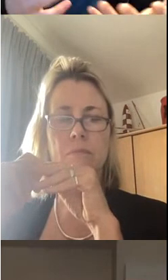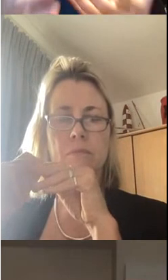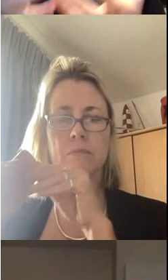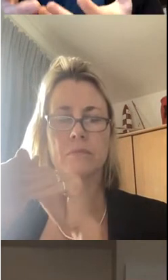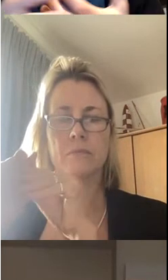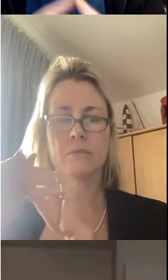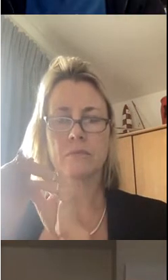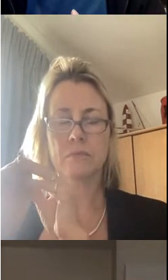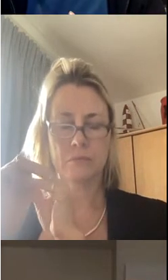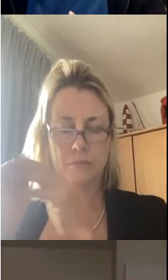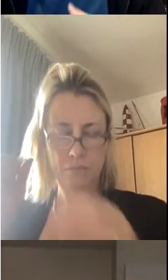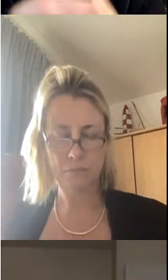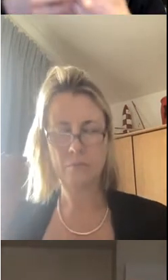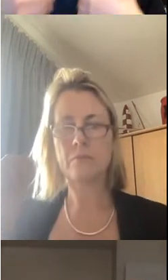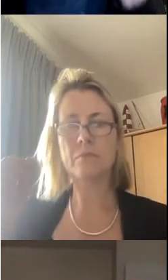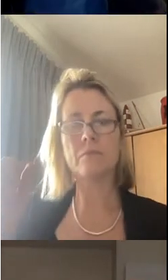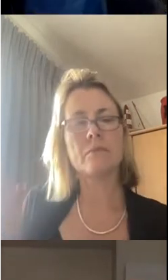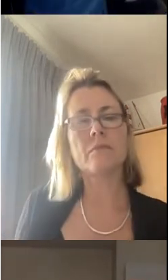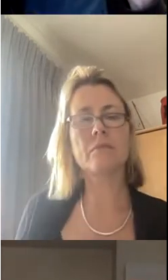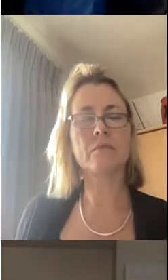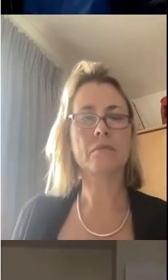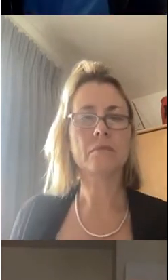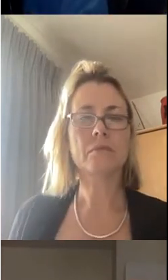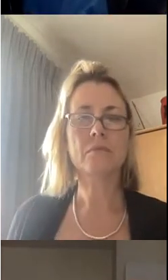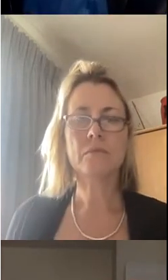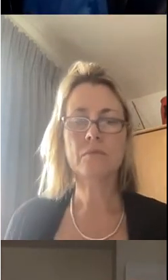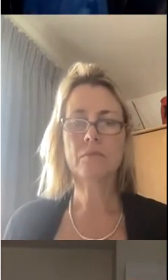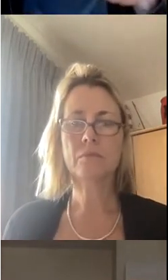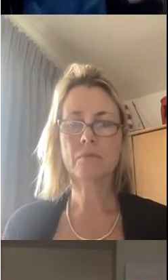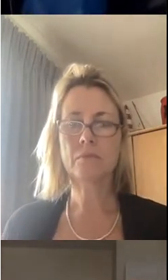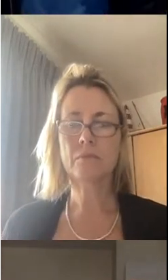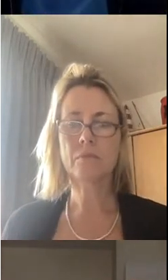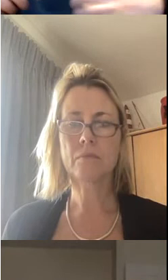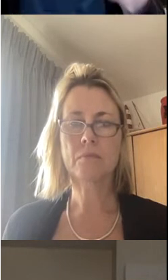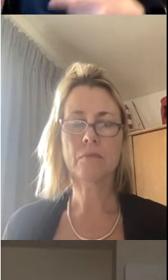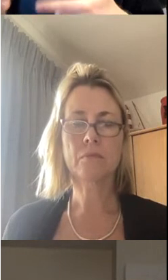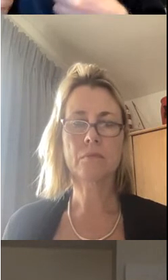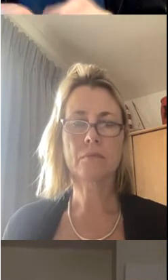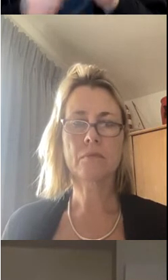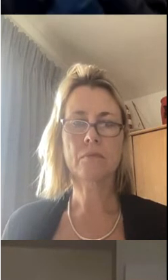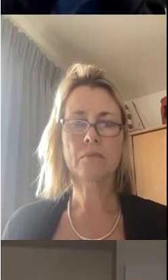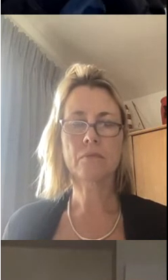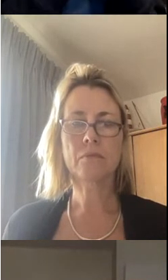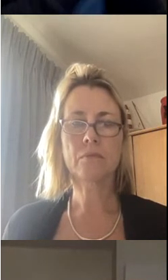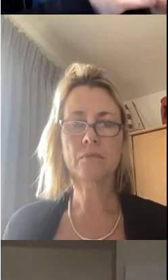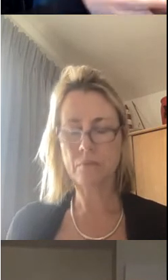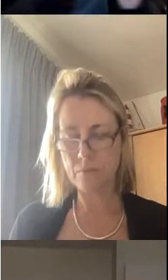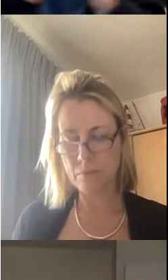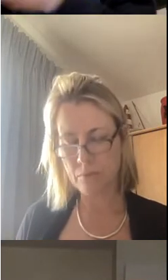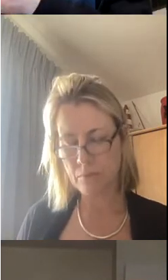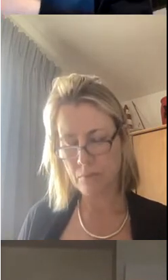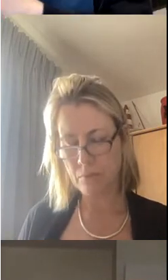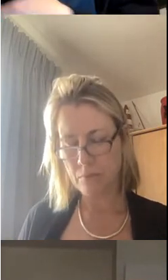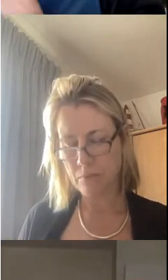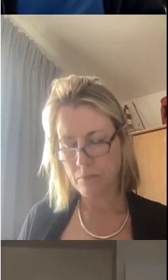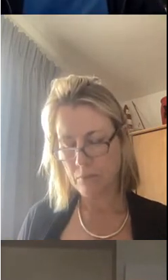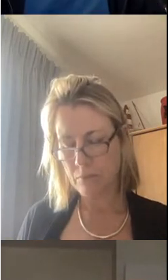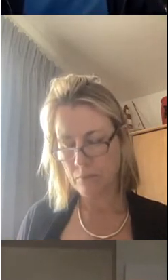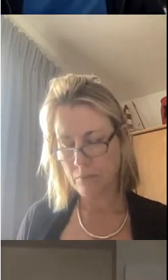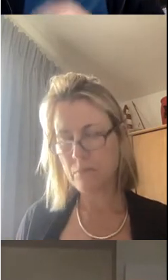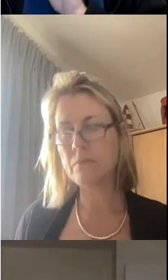amend and do the things that enable them to think of activities and not exemptions as an ongoing thing, not just a registration every 3